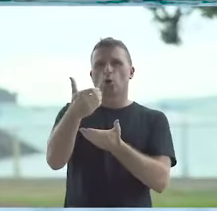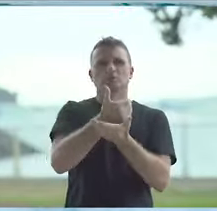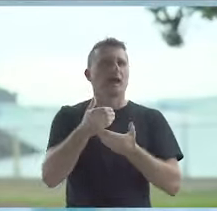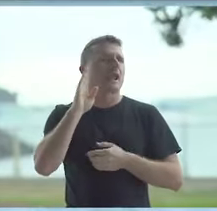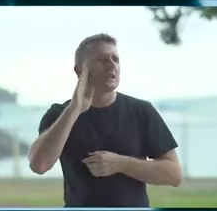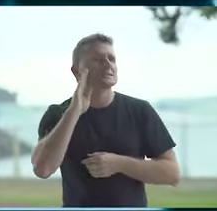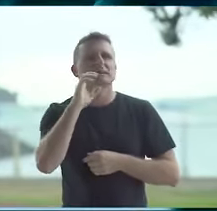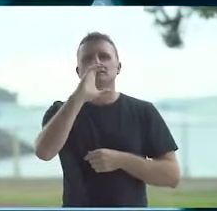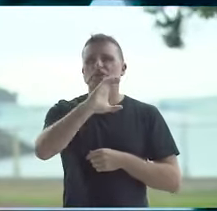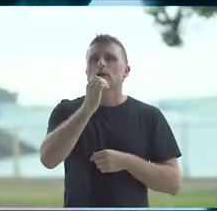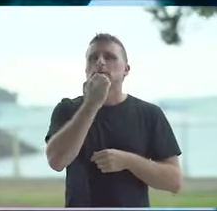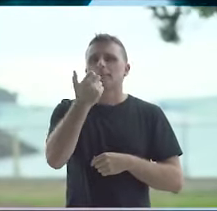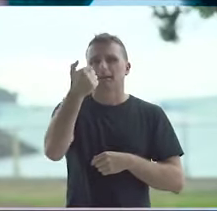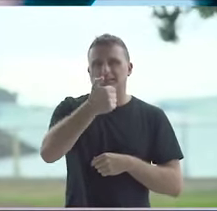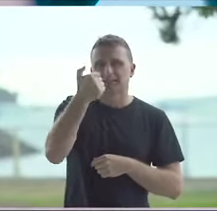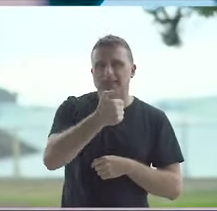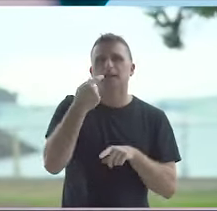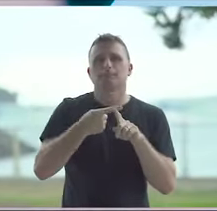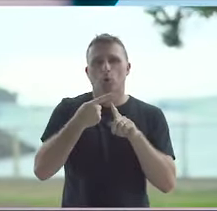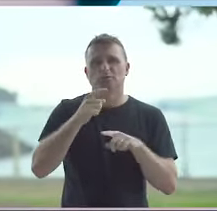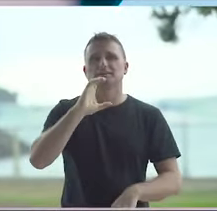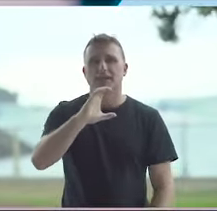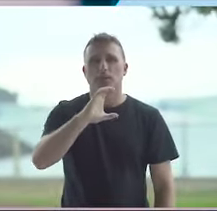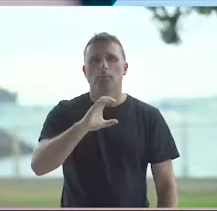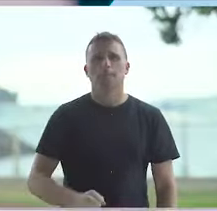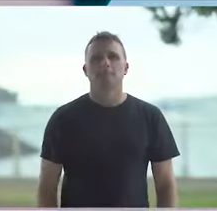always listening on channel 16. The emergency channel.